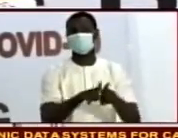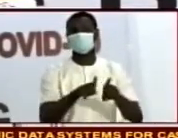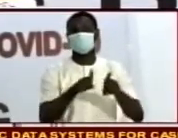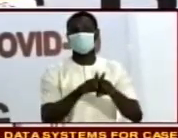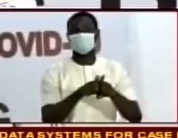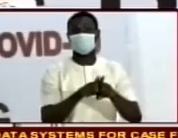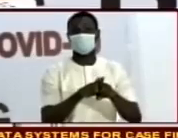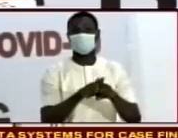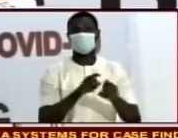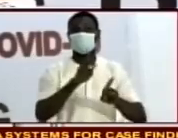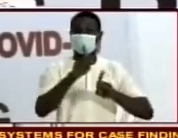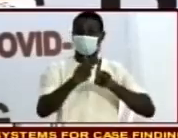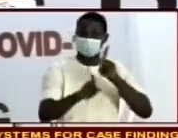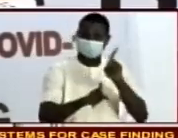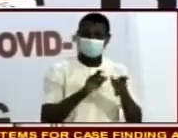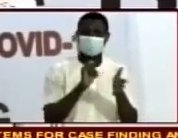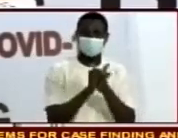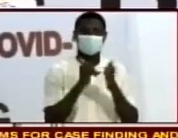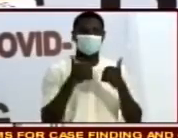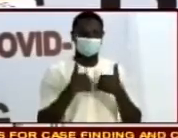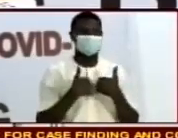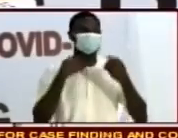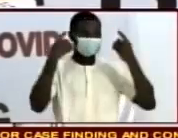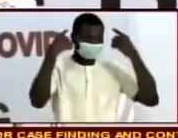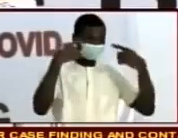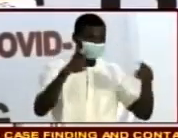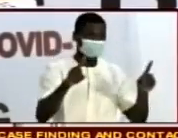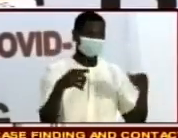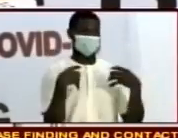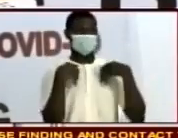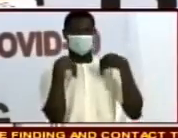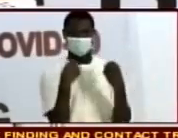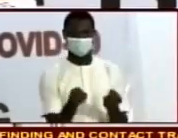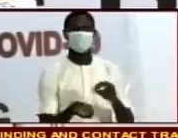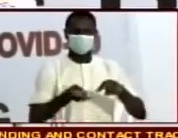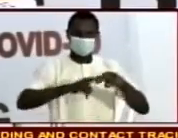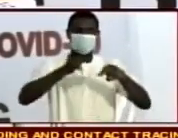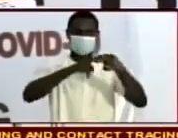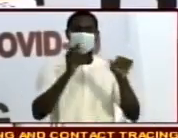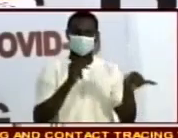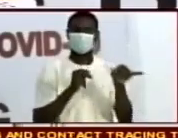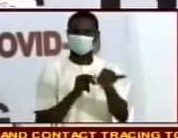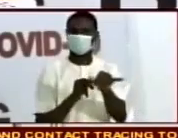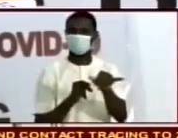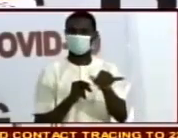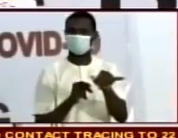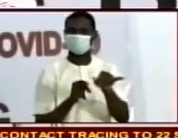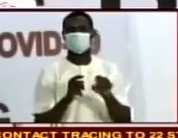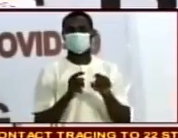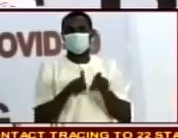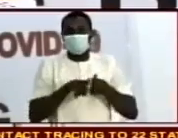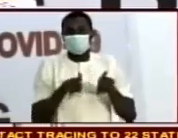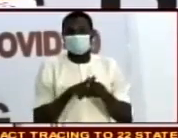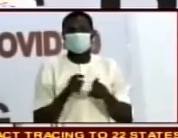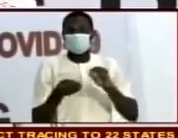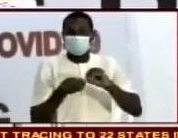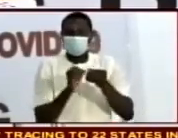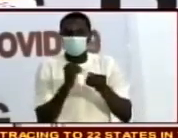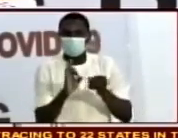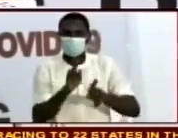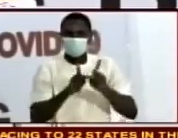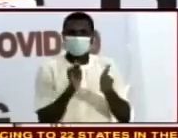of those who have been successfully treated. Proportionately, there will be an increase in the number of fatalities. It's increasing proportionally,